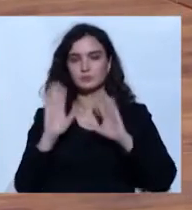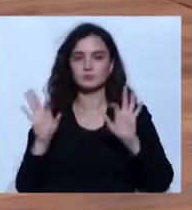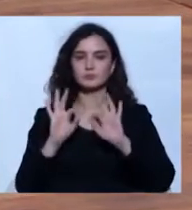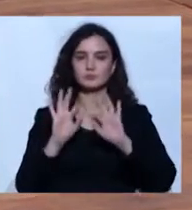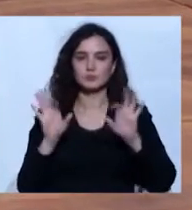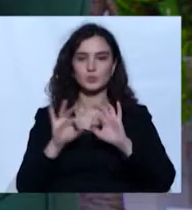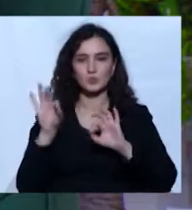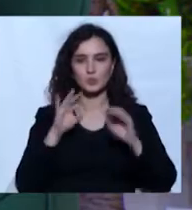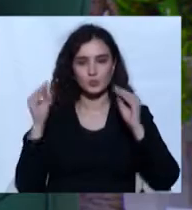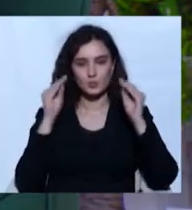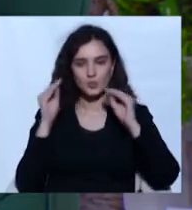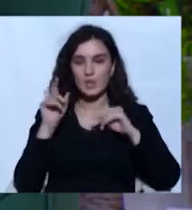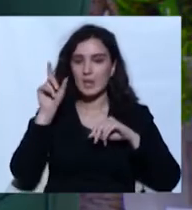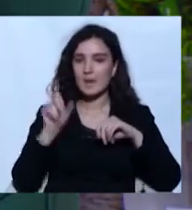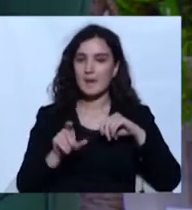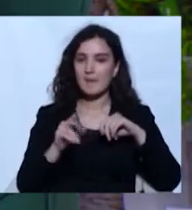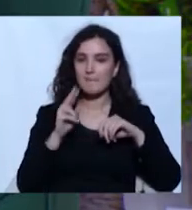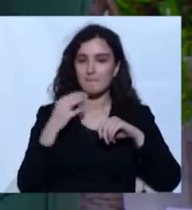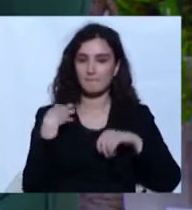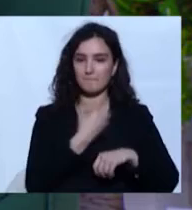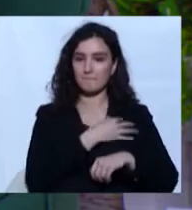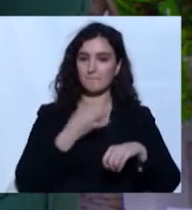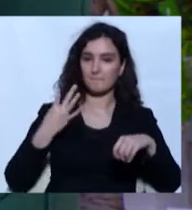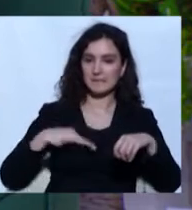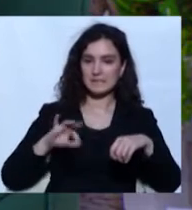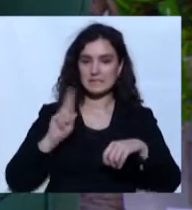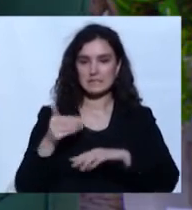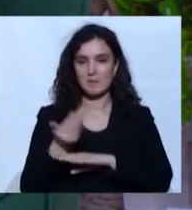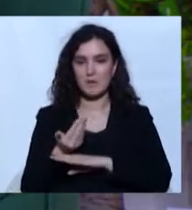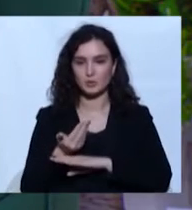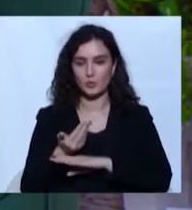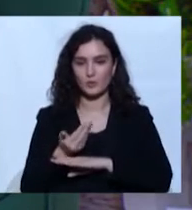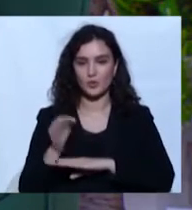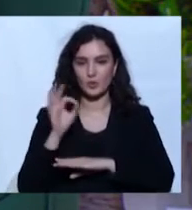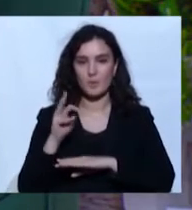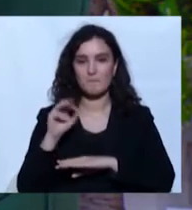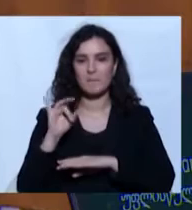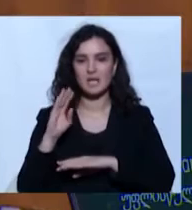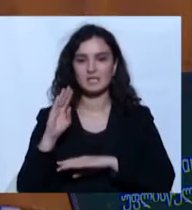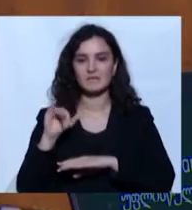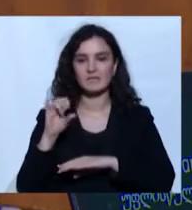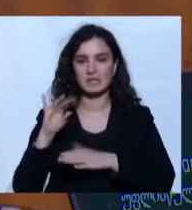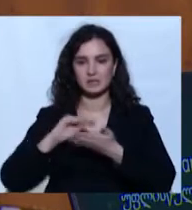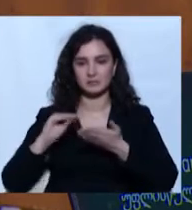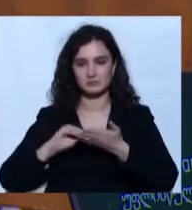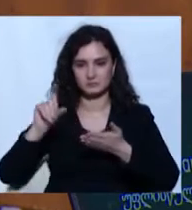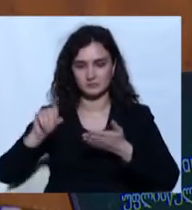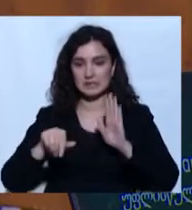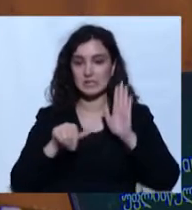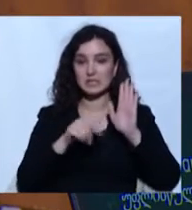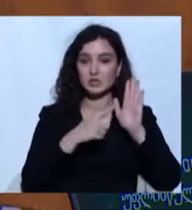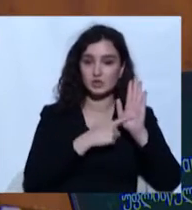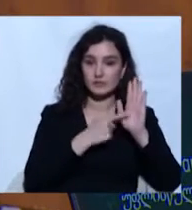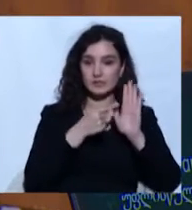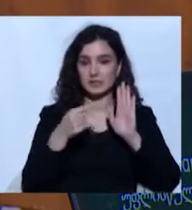Samantha. And today we will be discussing The Prince and the Pauper by Mark Twain. And it is specifically